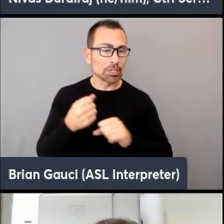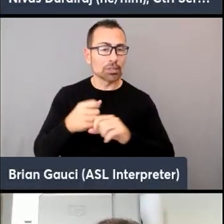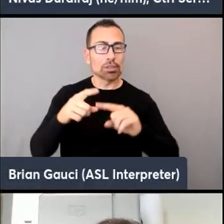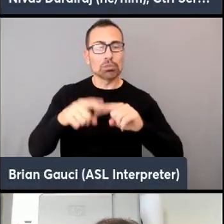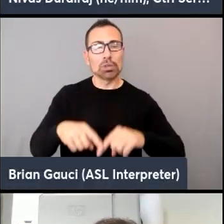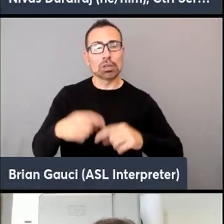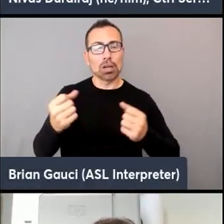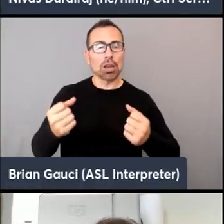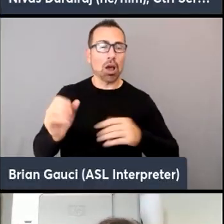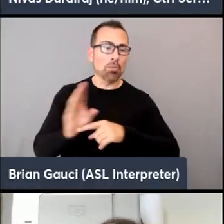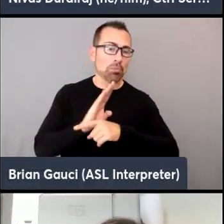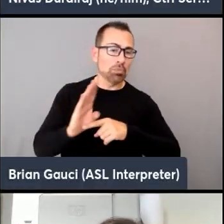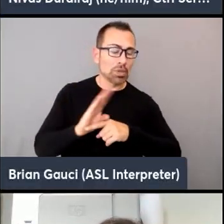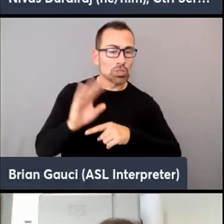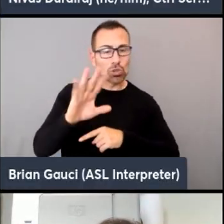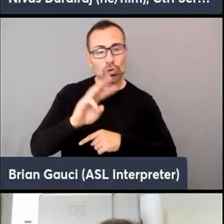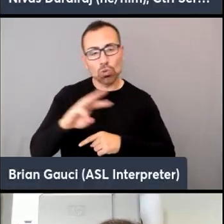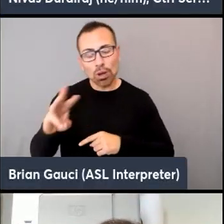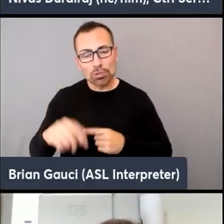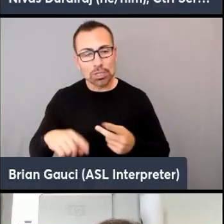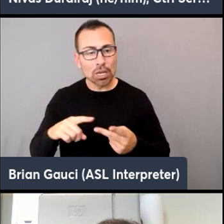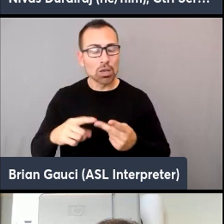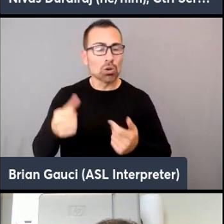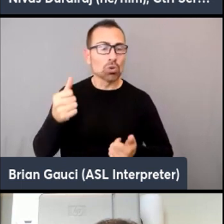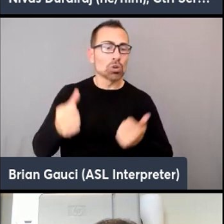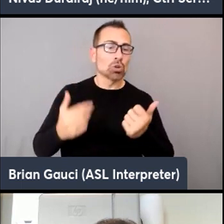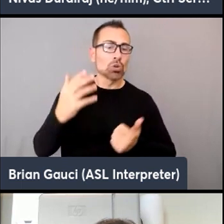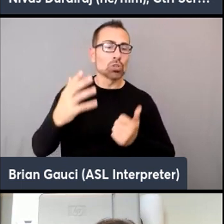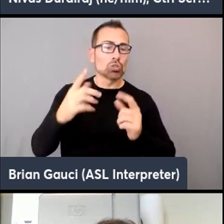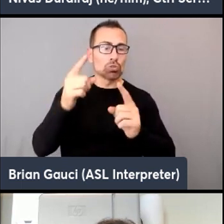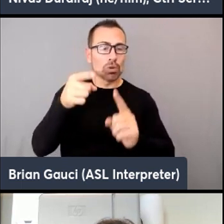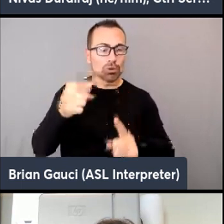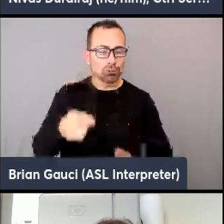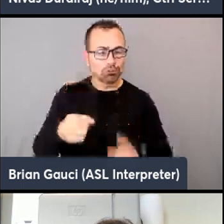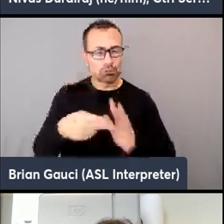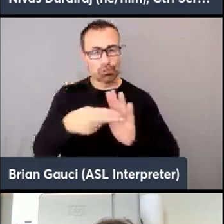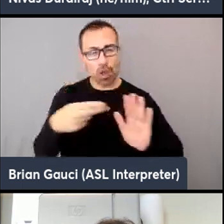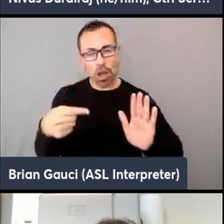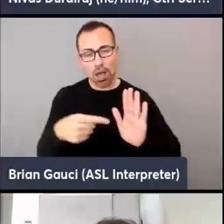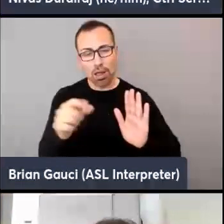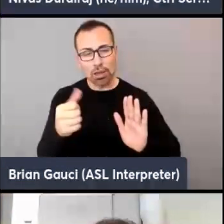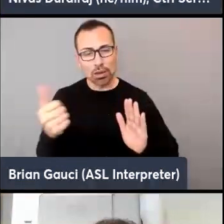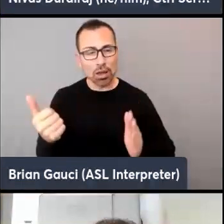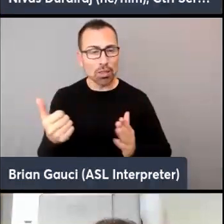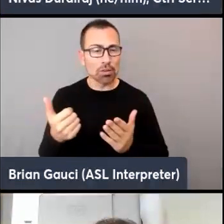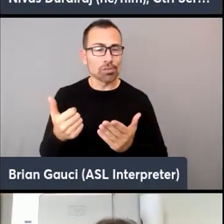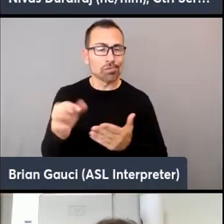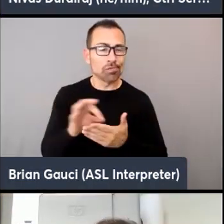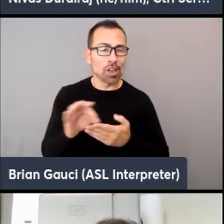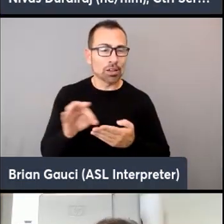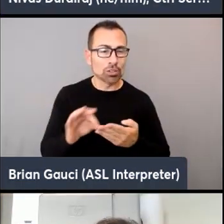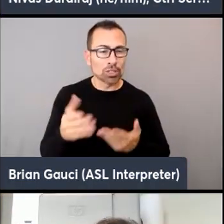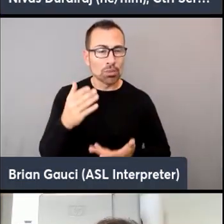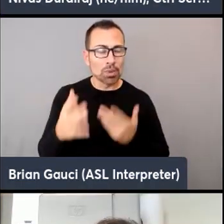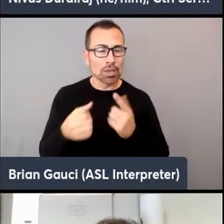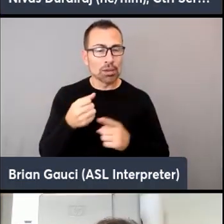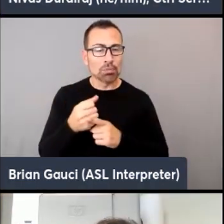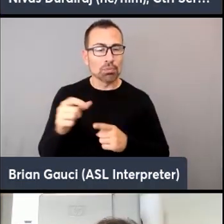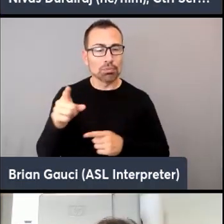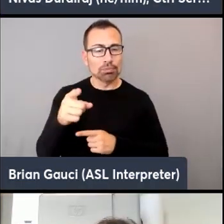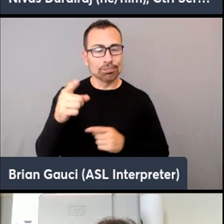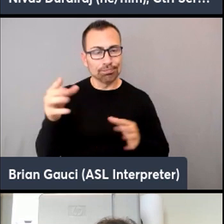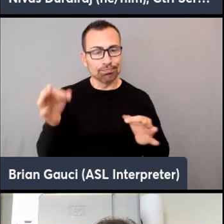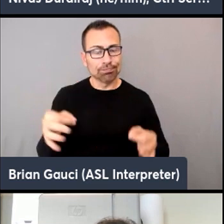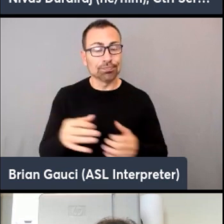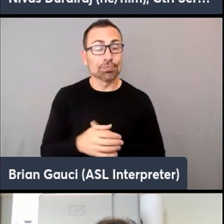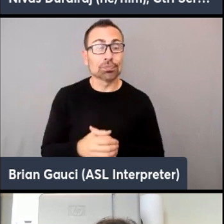highlight, basically whatever other factors that might just impact that decision.